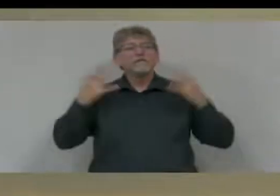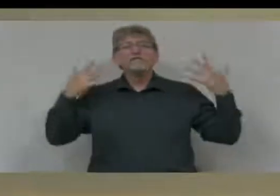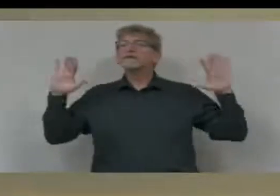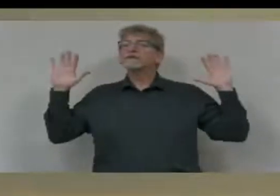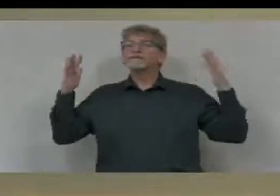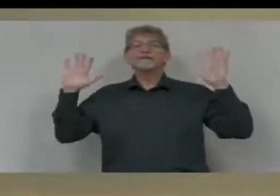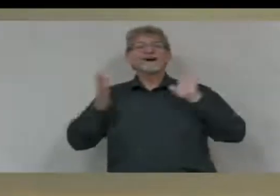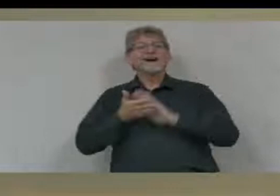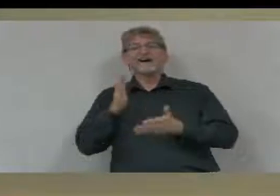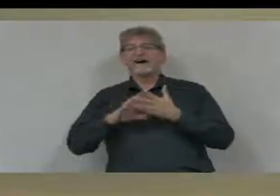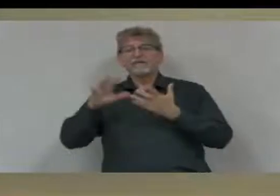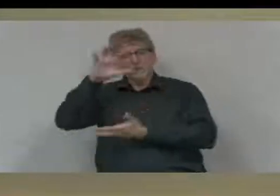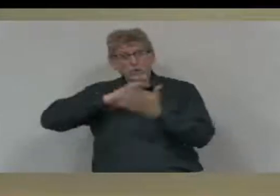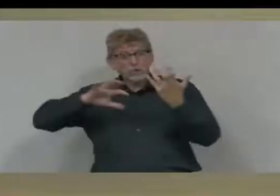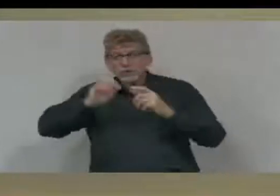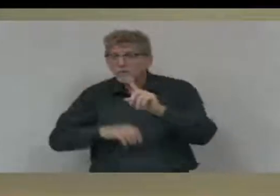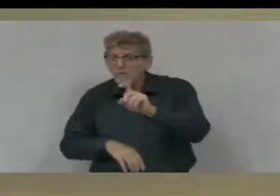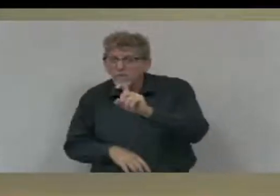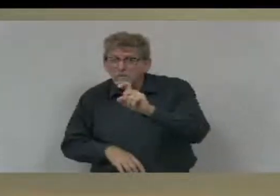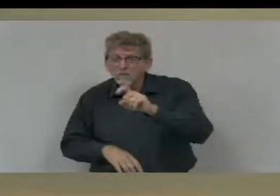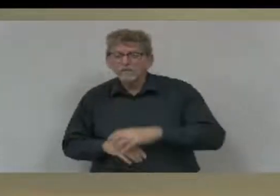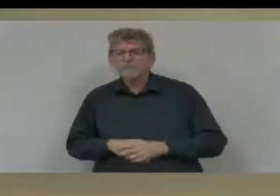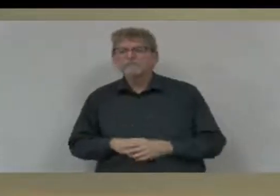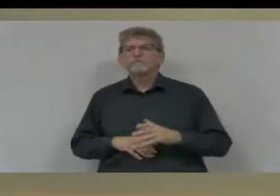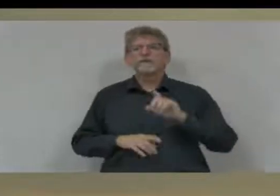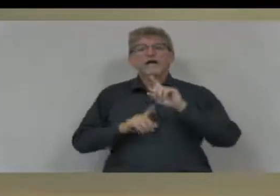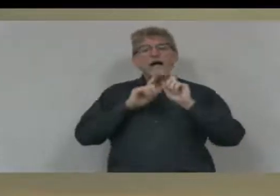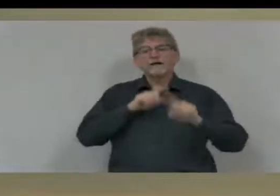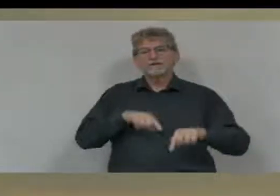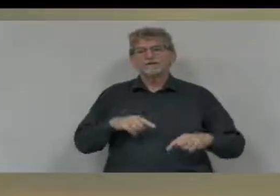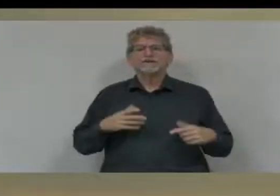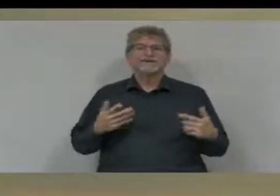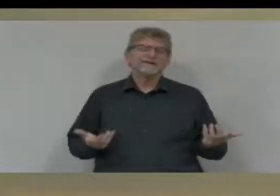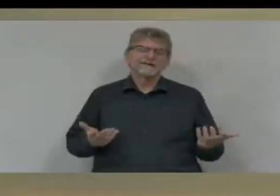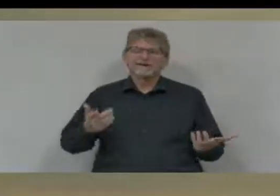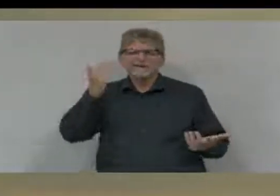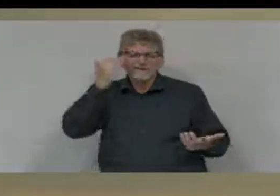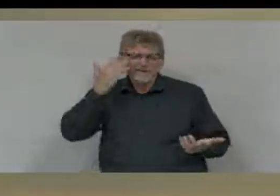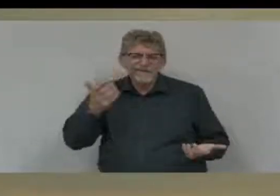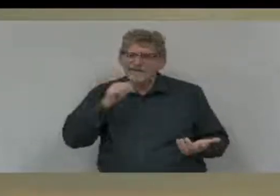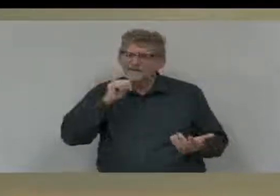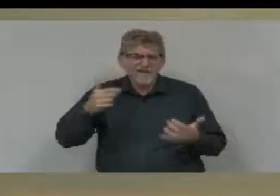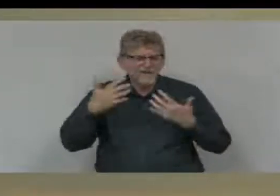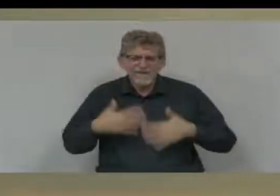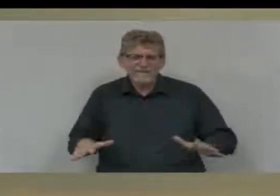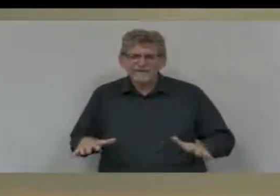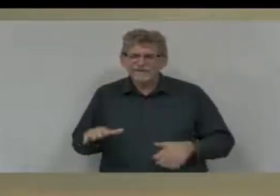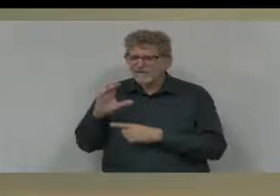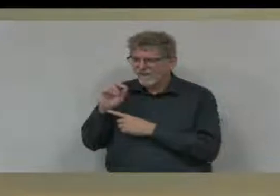Yeah, and clearly it's not. You know, the pandemic is not over. We're still seeing